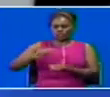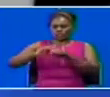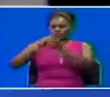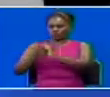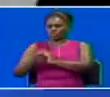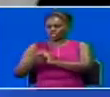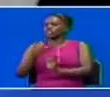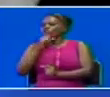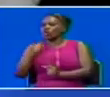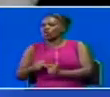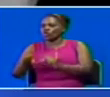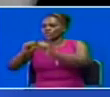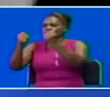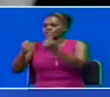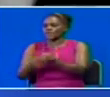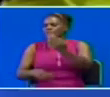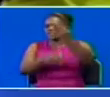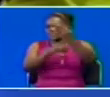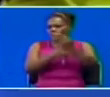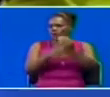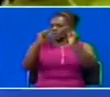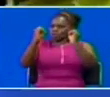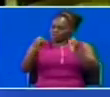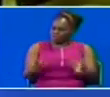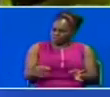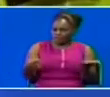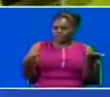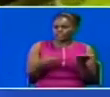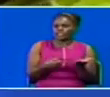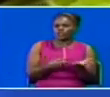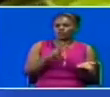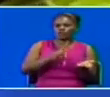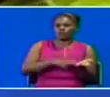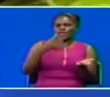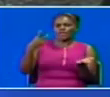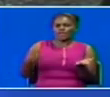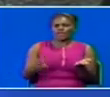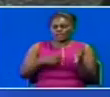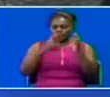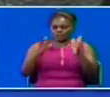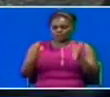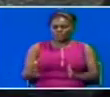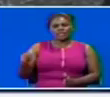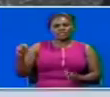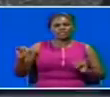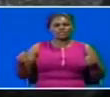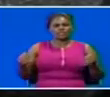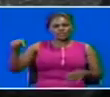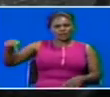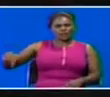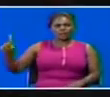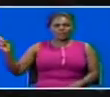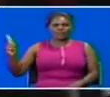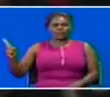manual backup system in instances where electoral technology fails. Murimi Mwangi, KTN News in Nairobi.